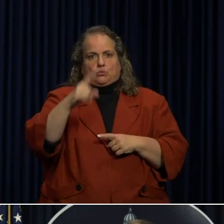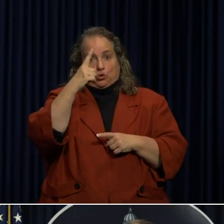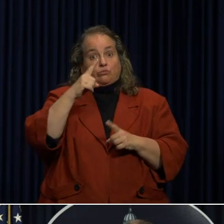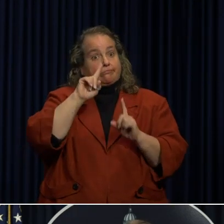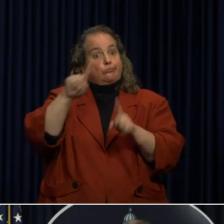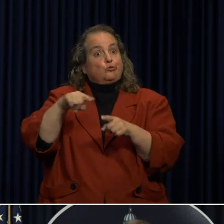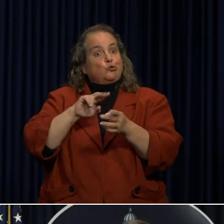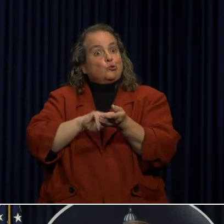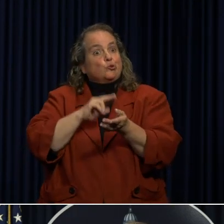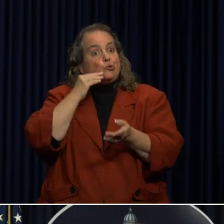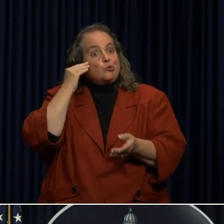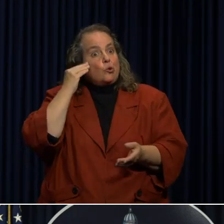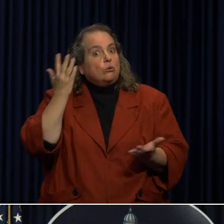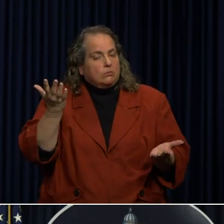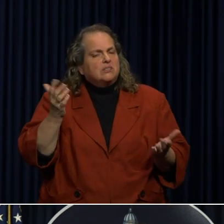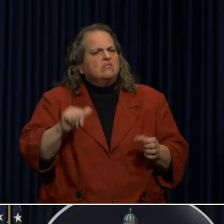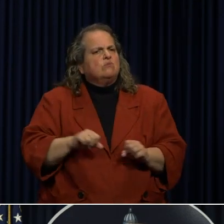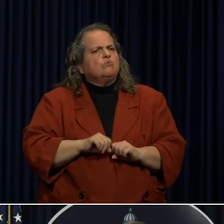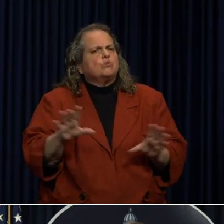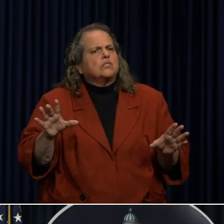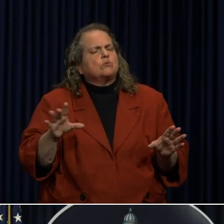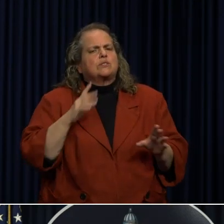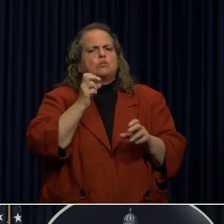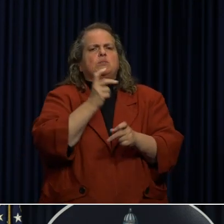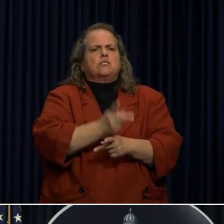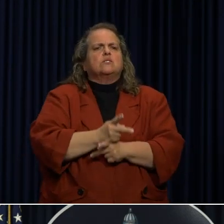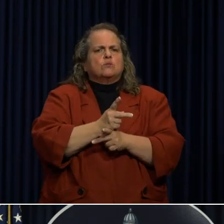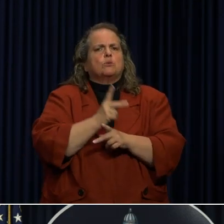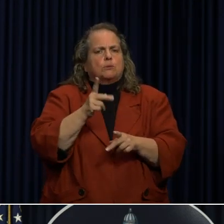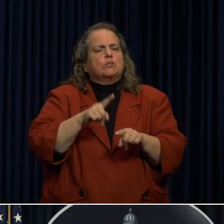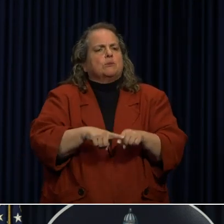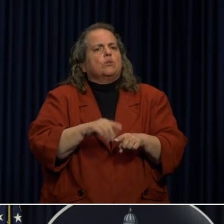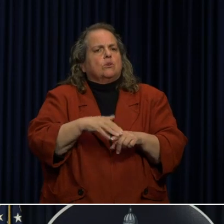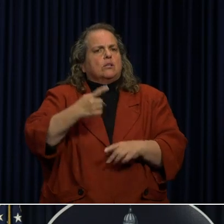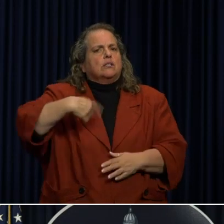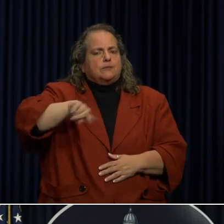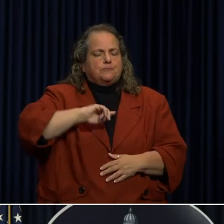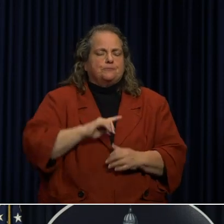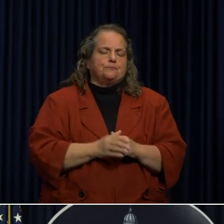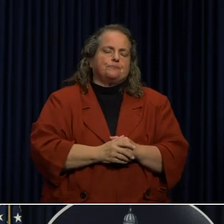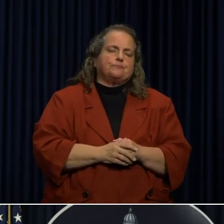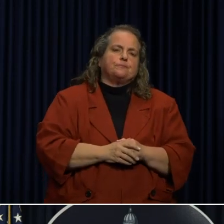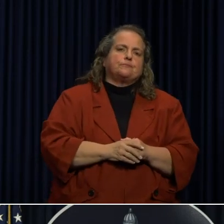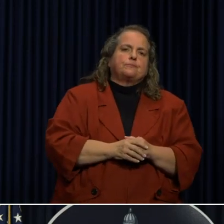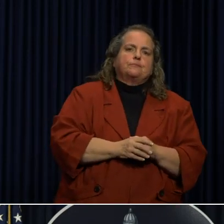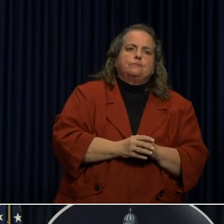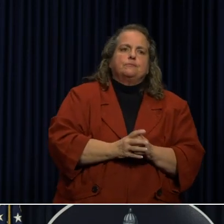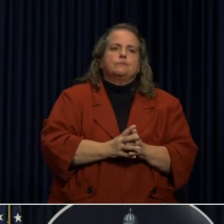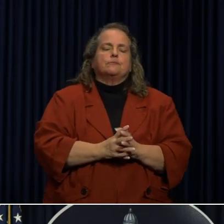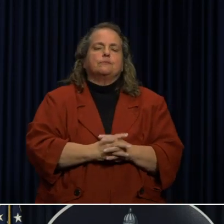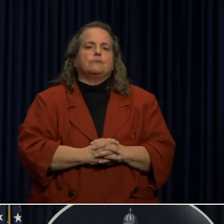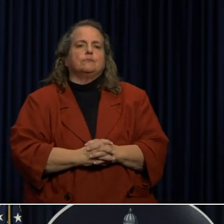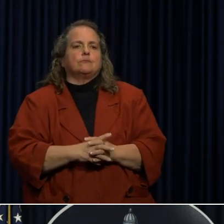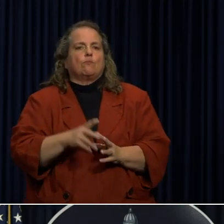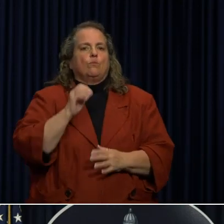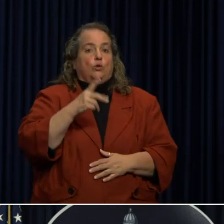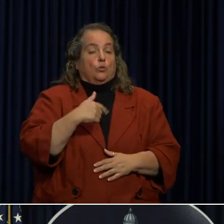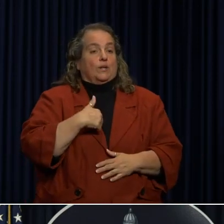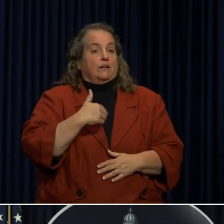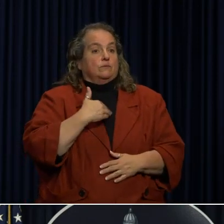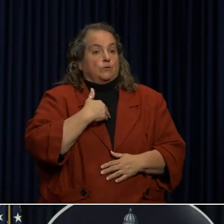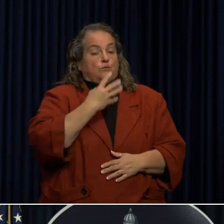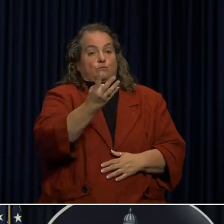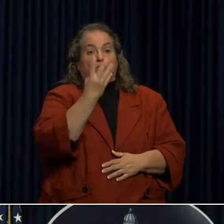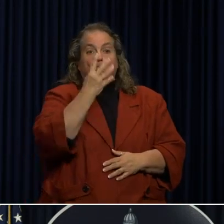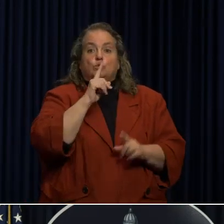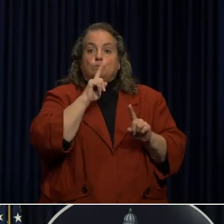be exceedingly careful. People are depending on us. All right, we have 4 reporters with